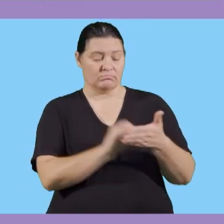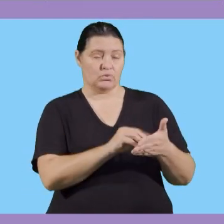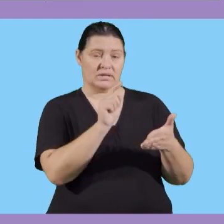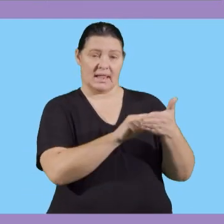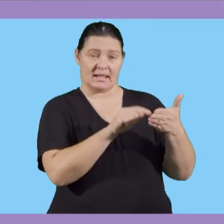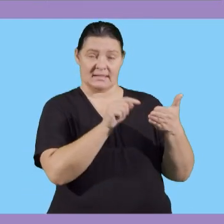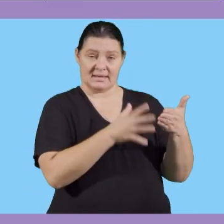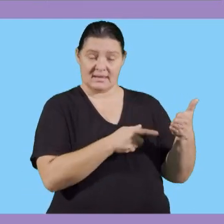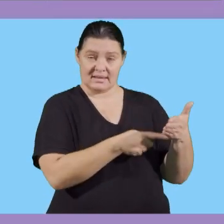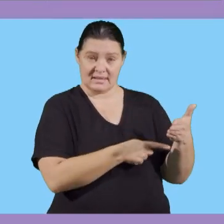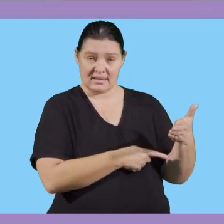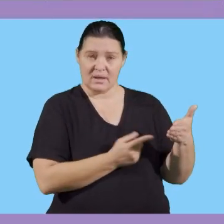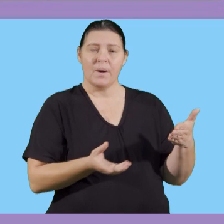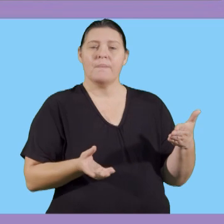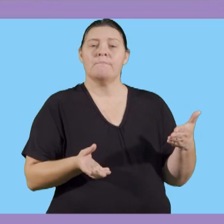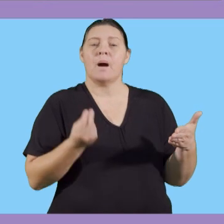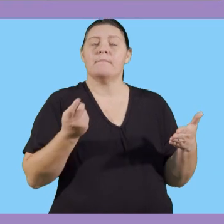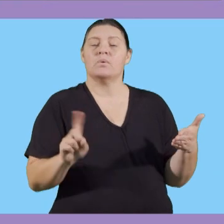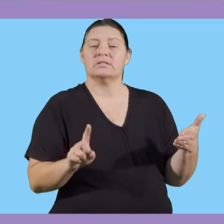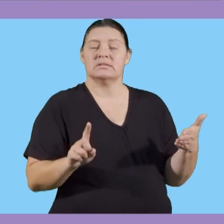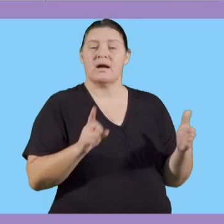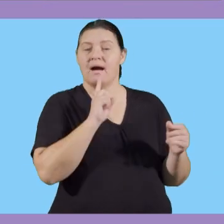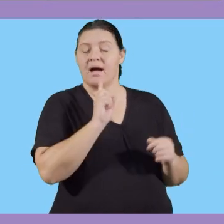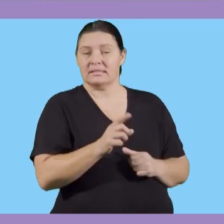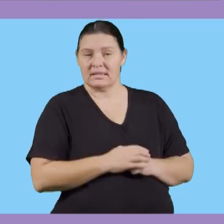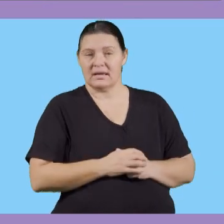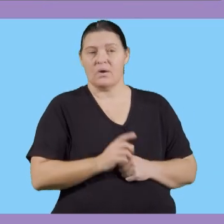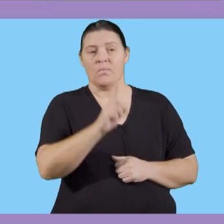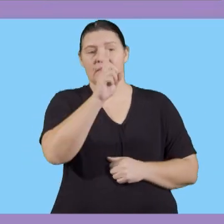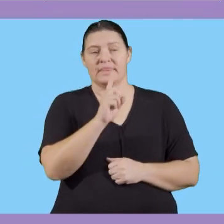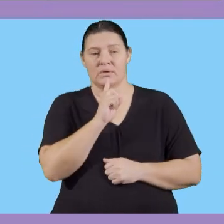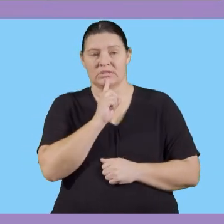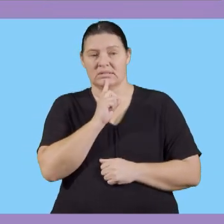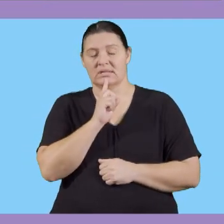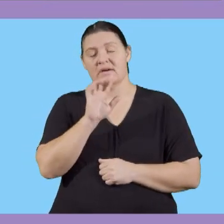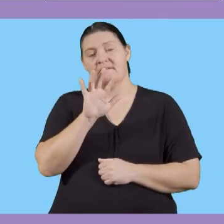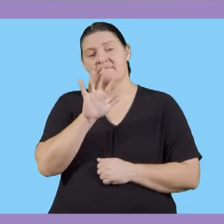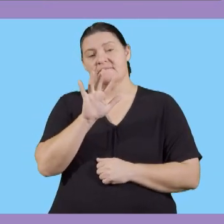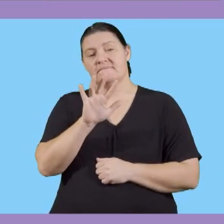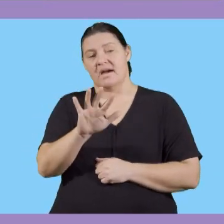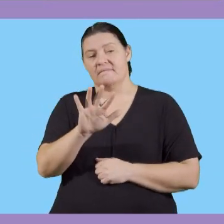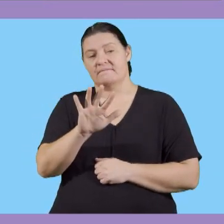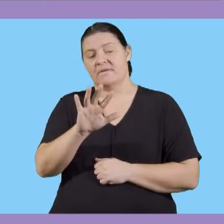When you punch that into your calculator, you should be getting an answer of